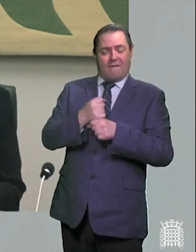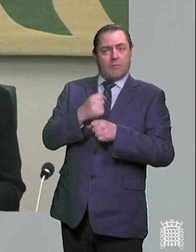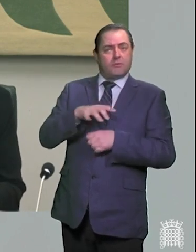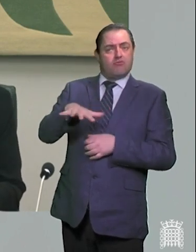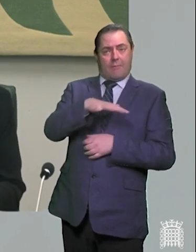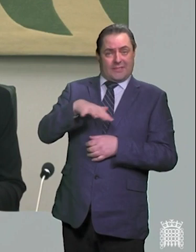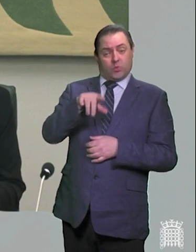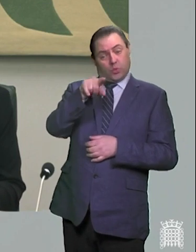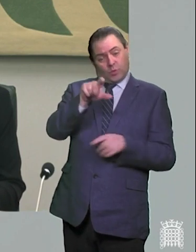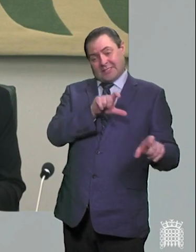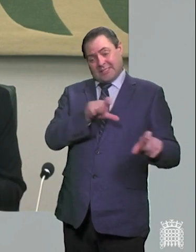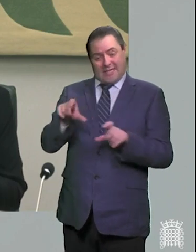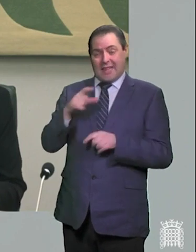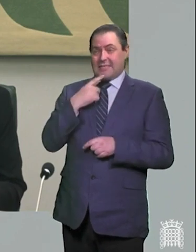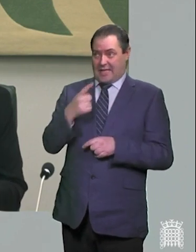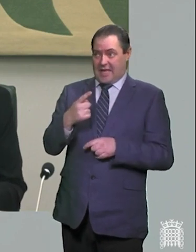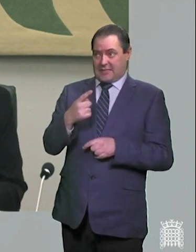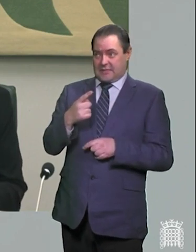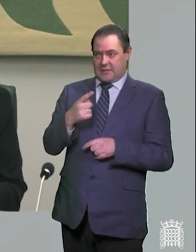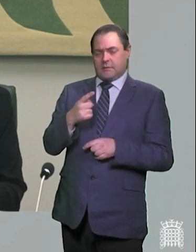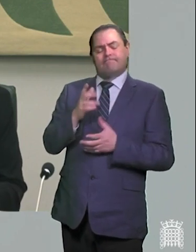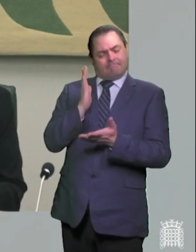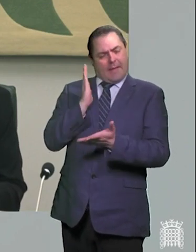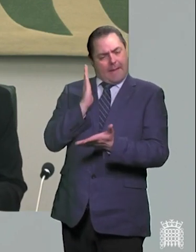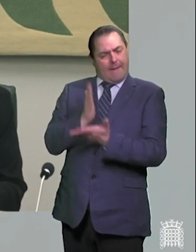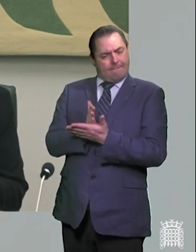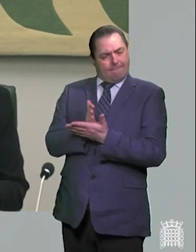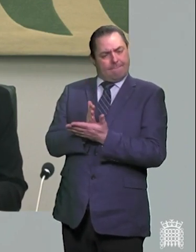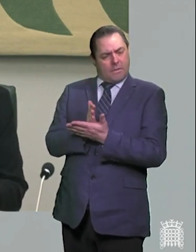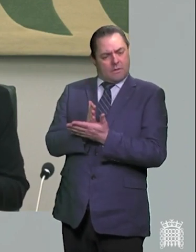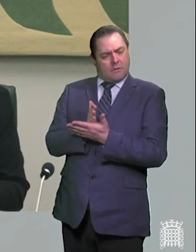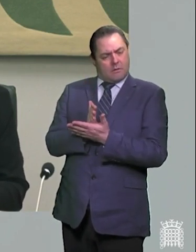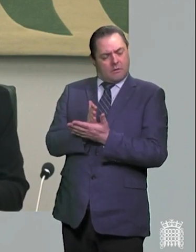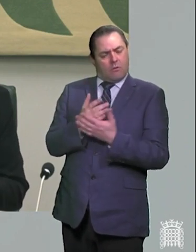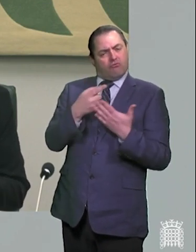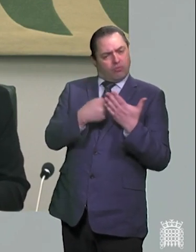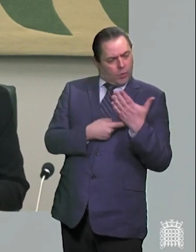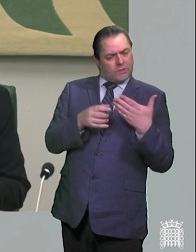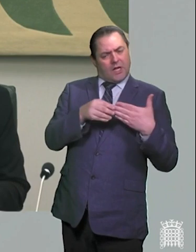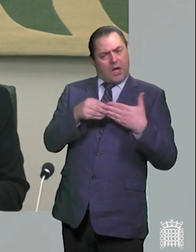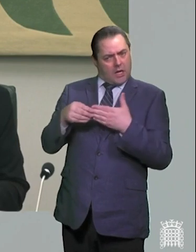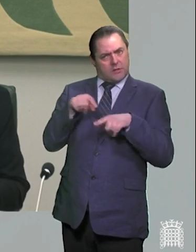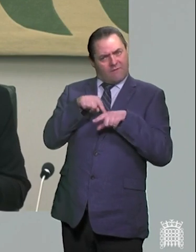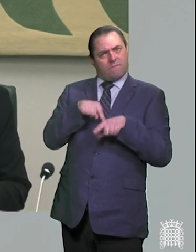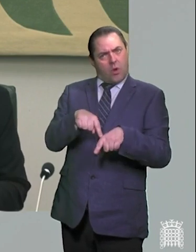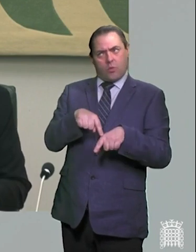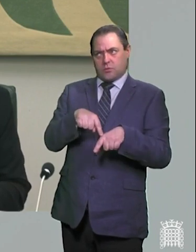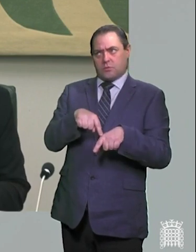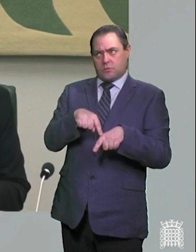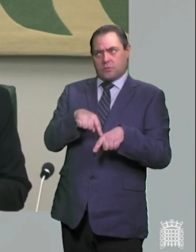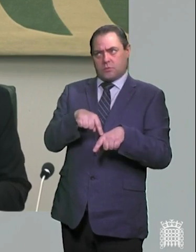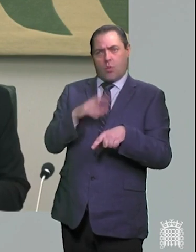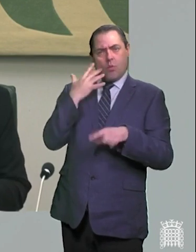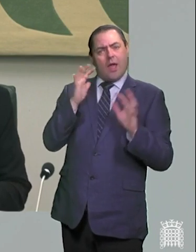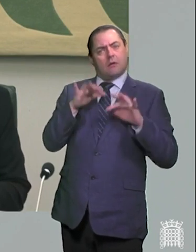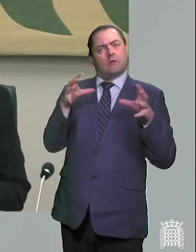to maintain that it was certainly the case that the rules and guidance were followed at